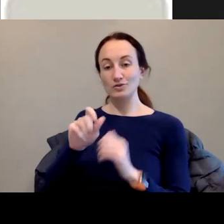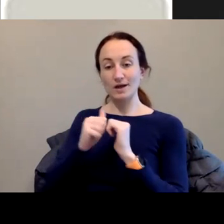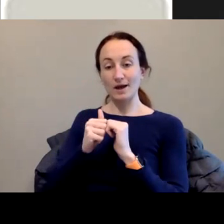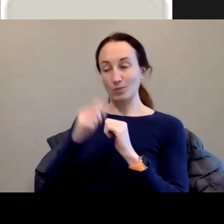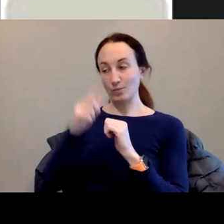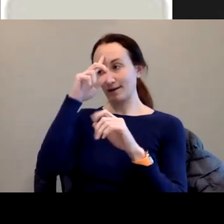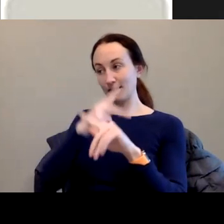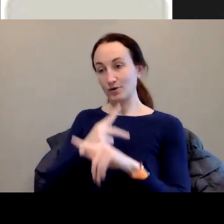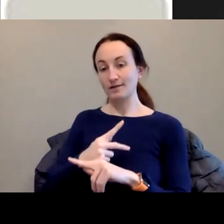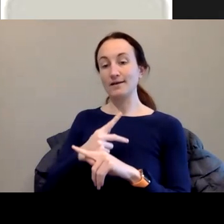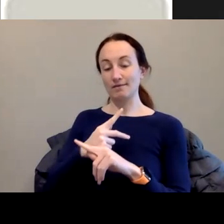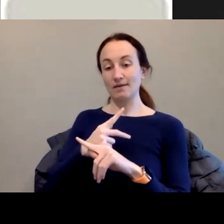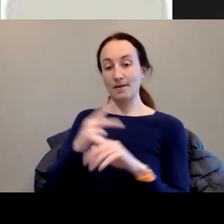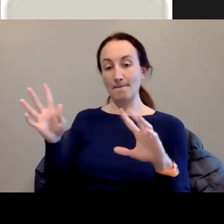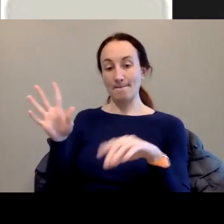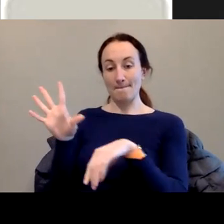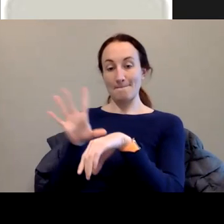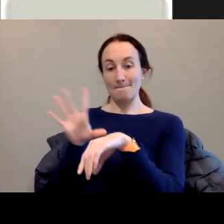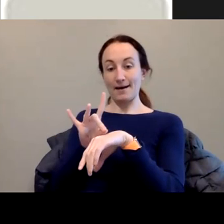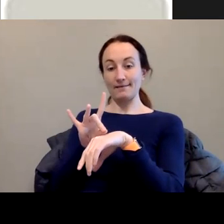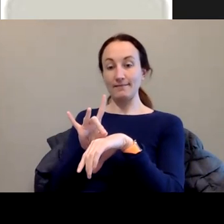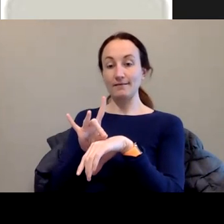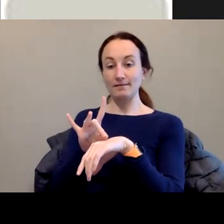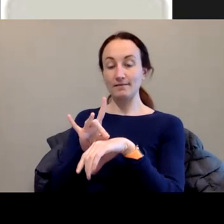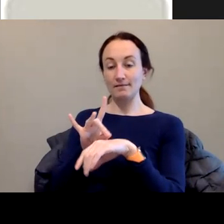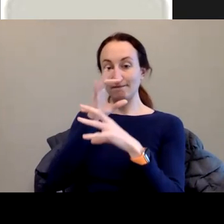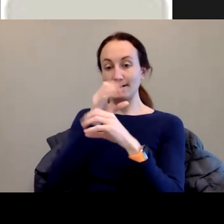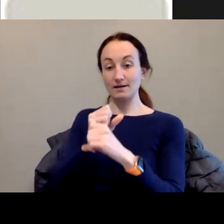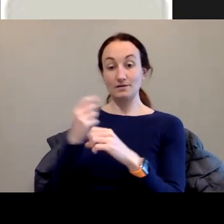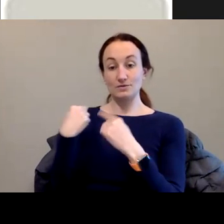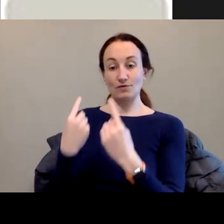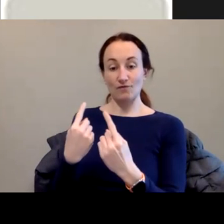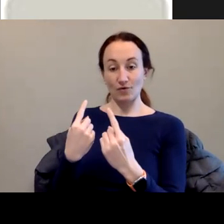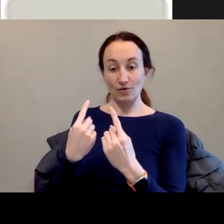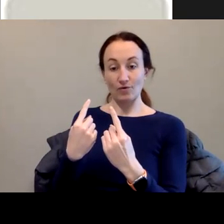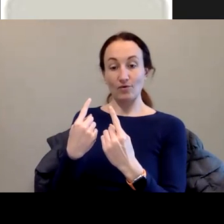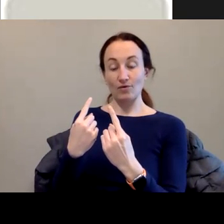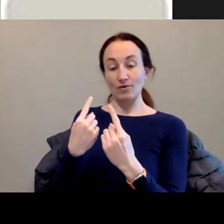the binding affinity, right? So far, we only docked,